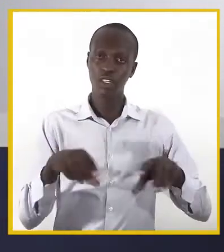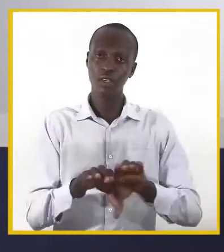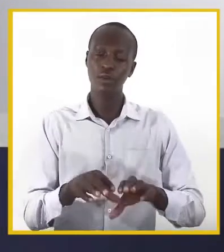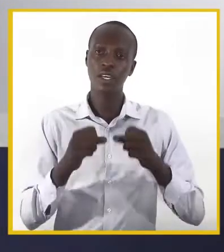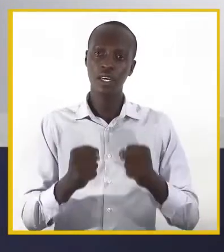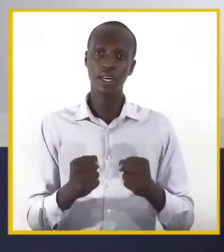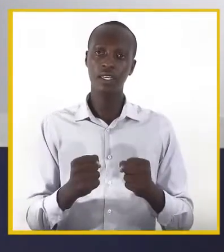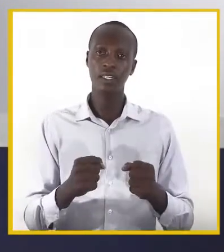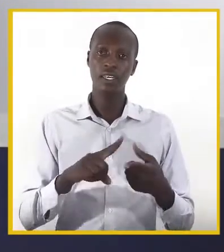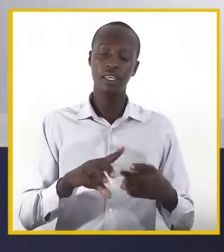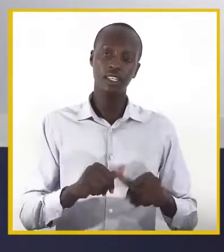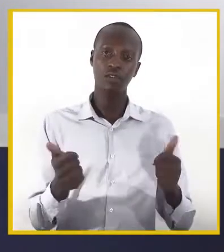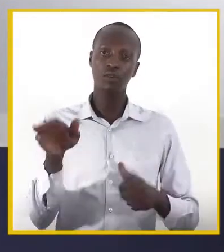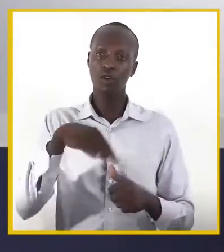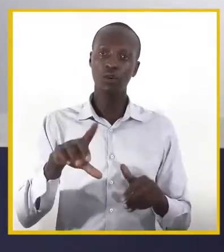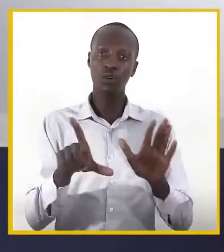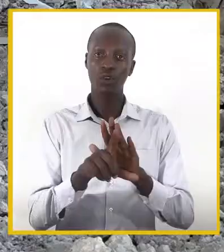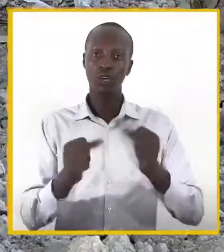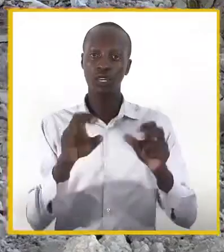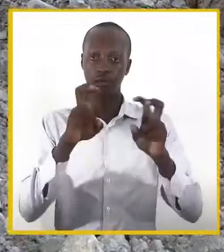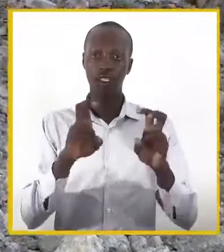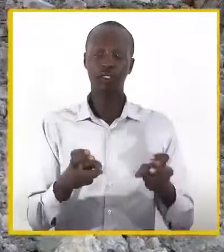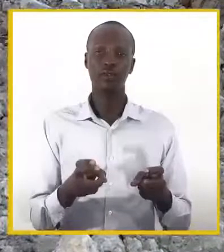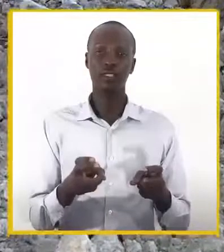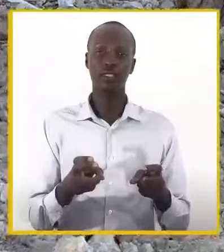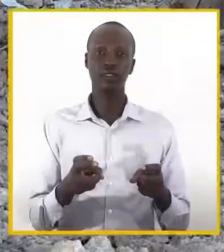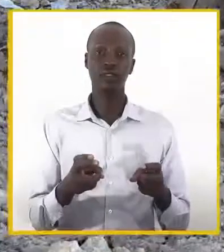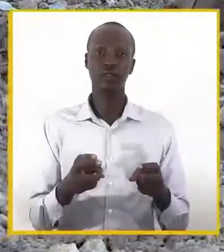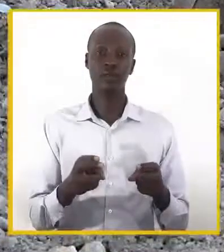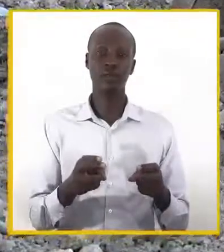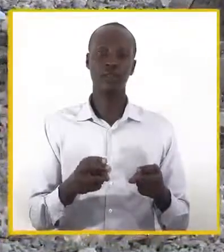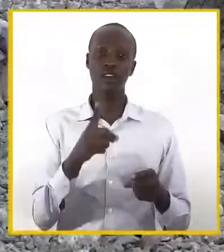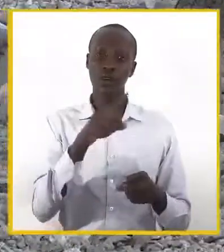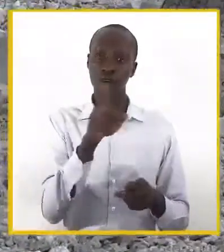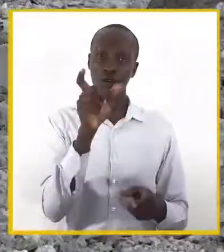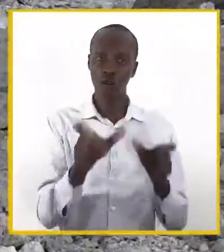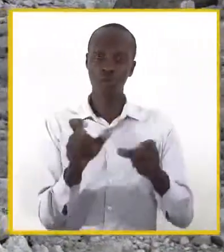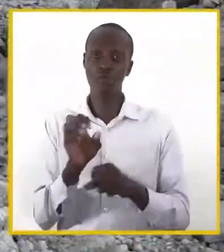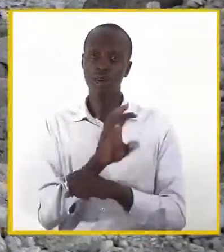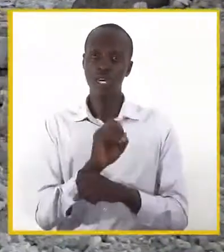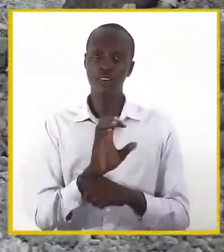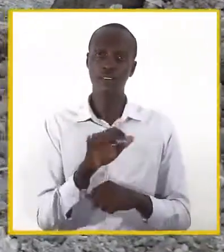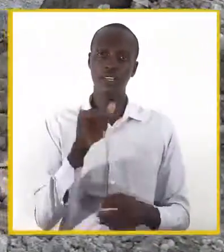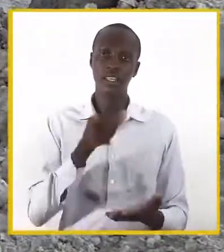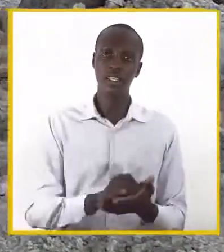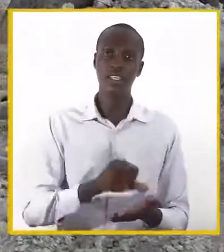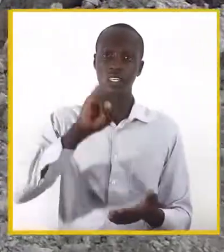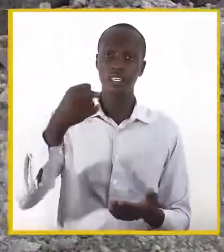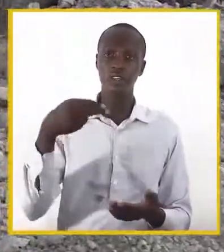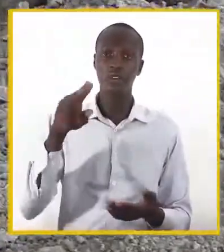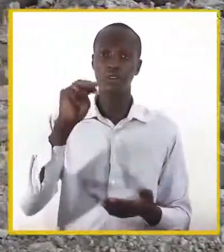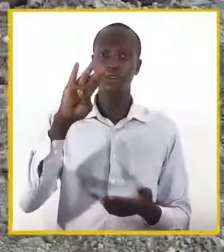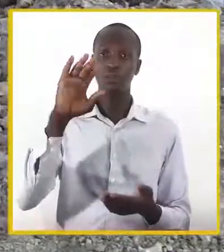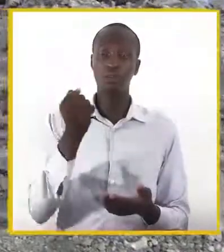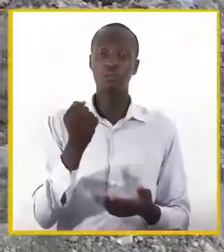the ground to deal with all criminal activities. Members of the public are accordingly advised that Jumbo Mine in